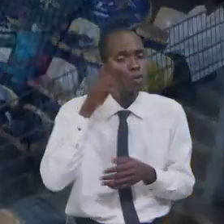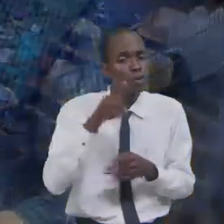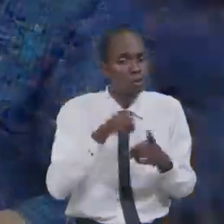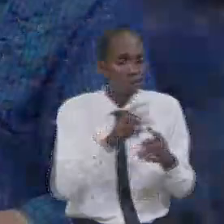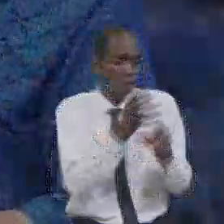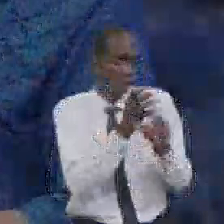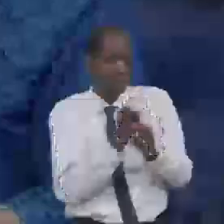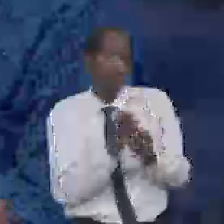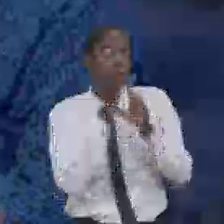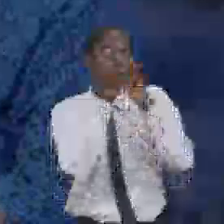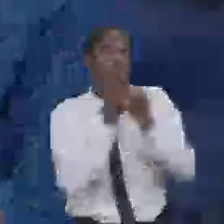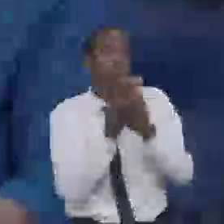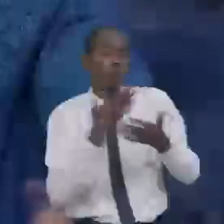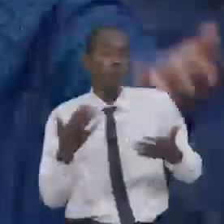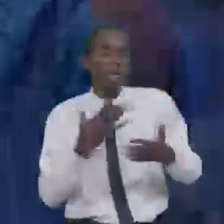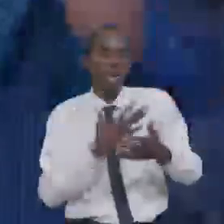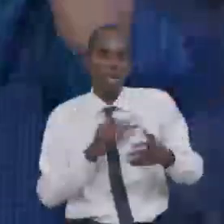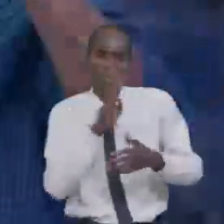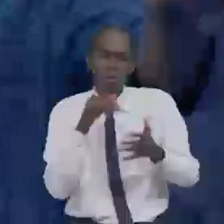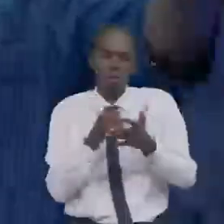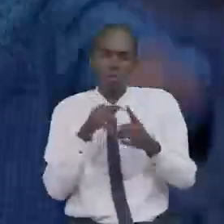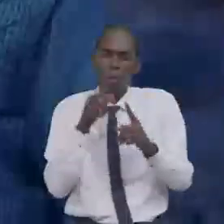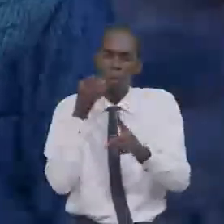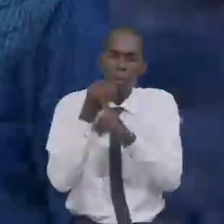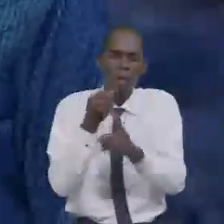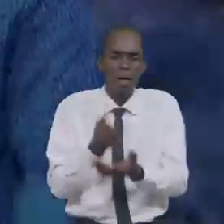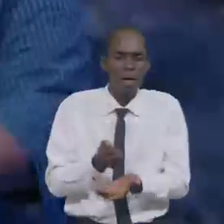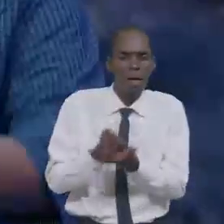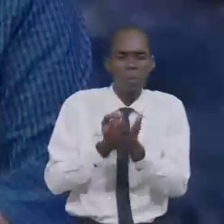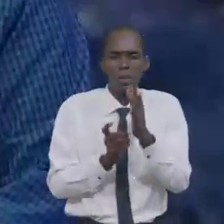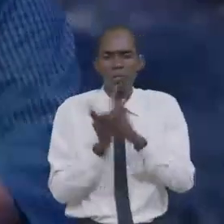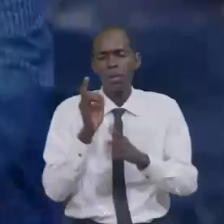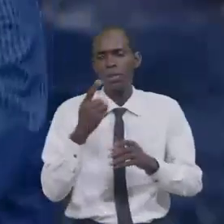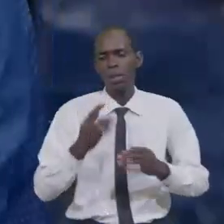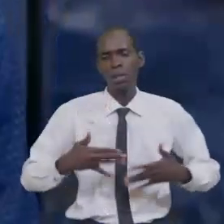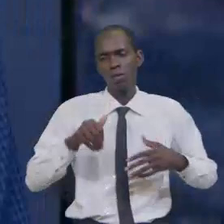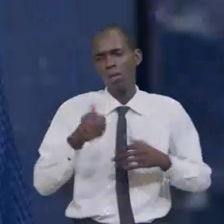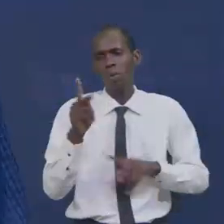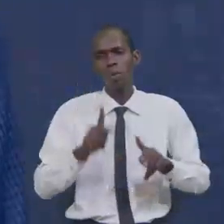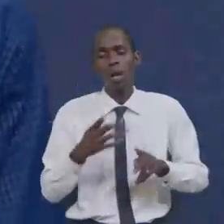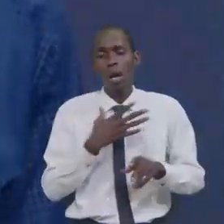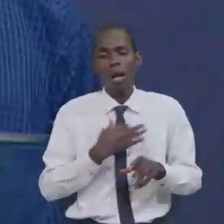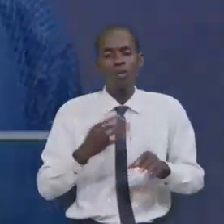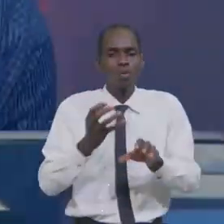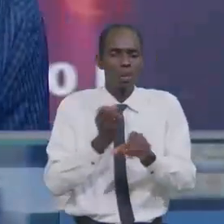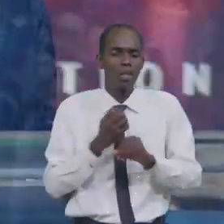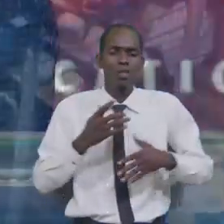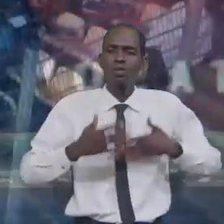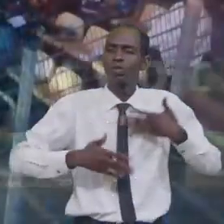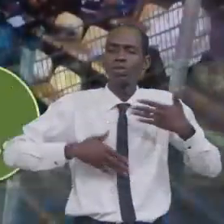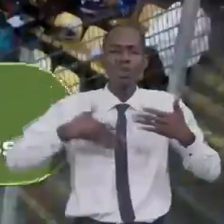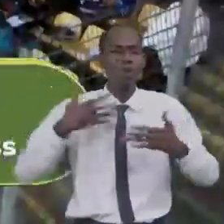the lives of other people and know the joy of serving others. Number seven